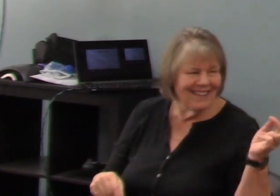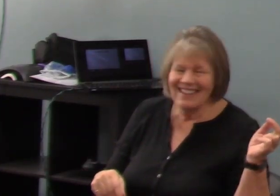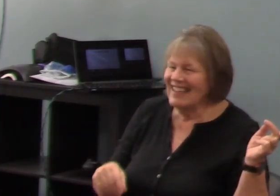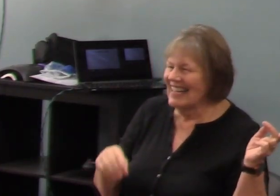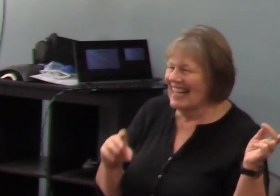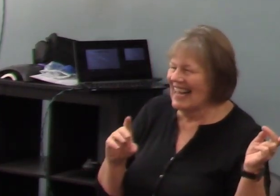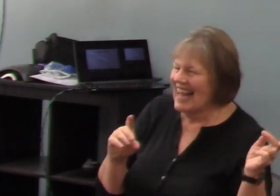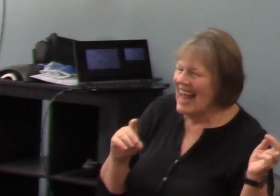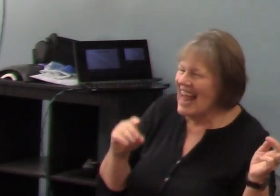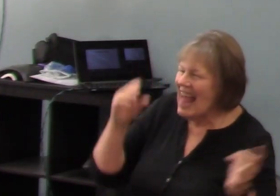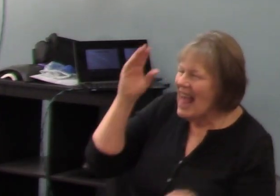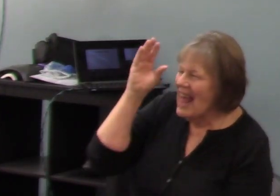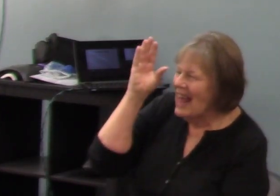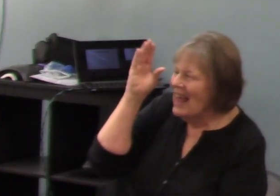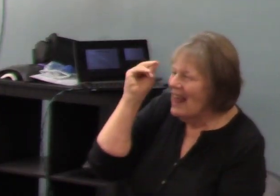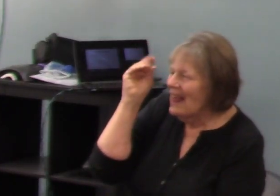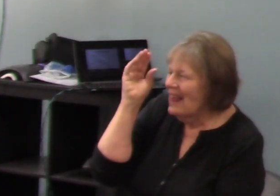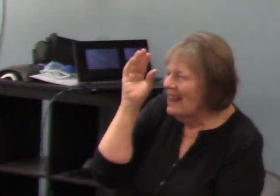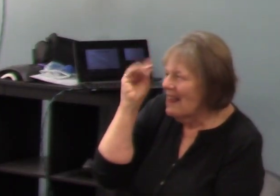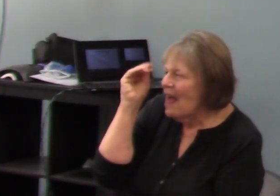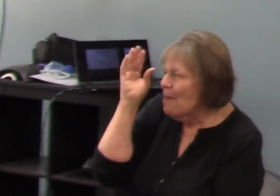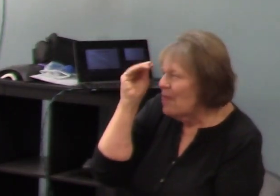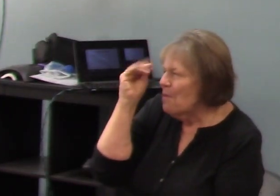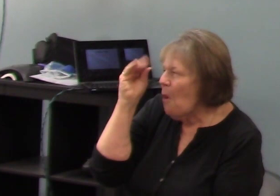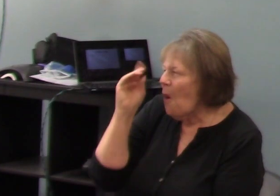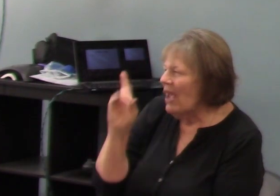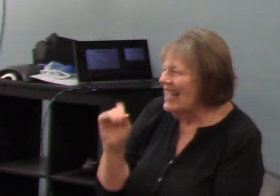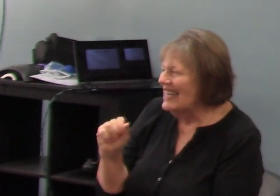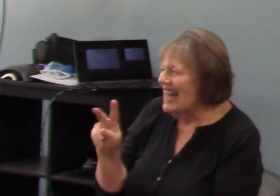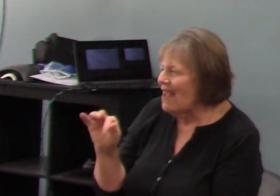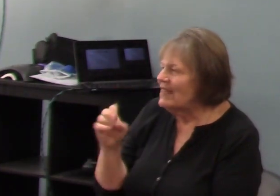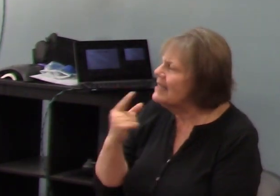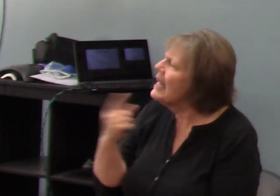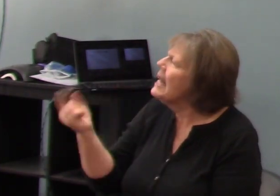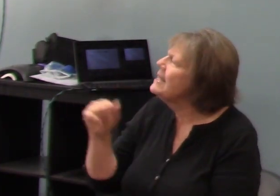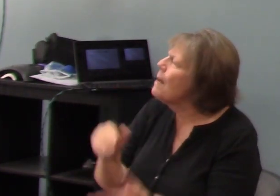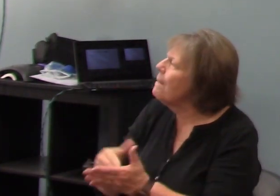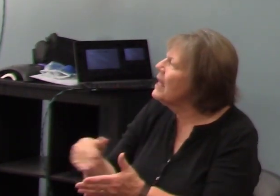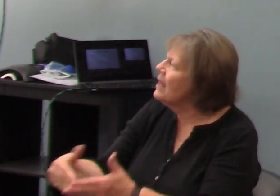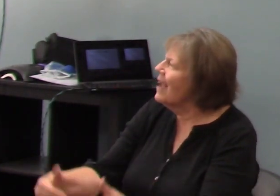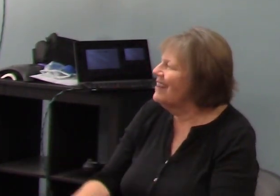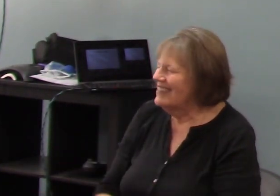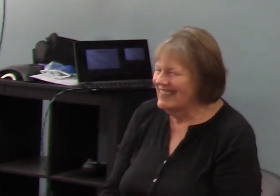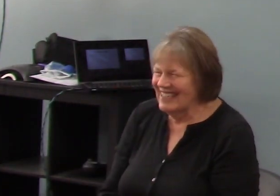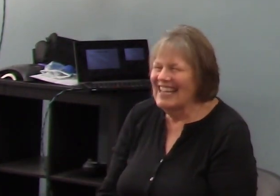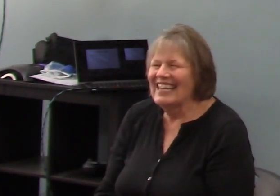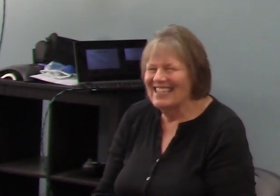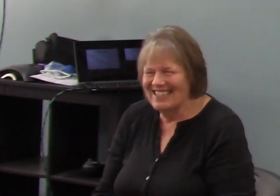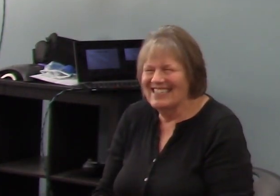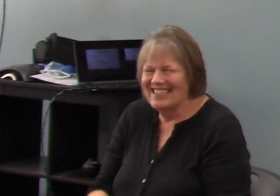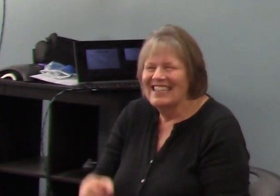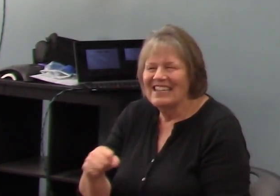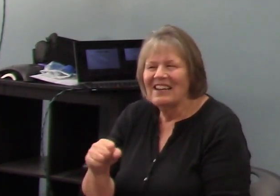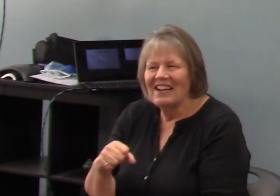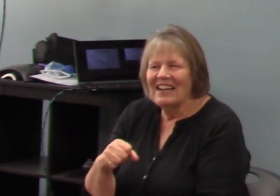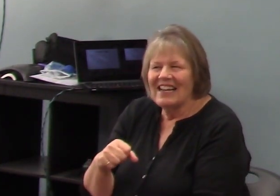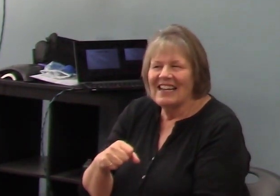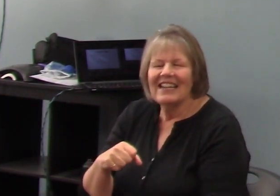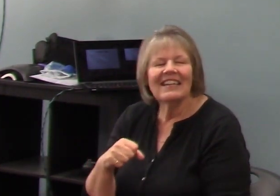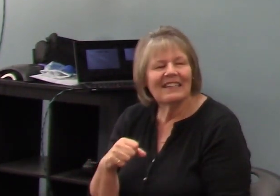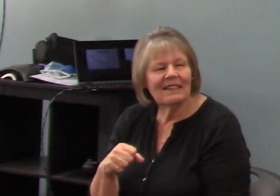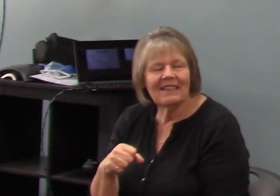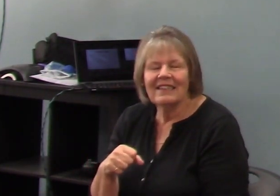would be 1,000,000, that's right. It would be 6 0. So 10 to the 6th power, that's the same as